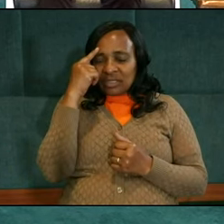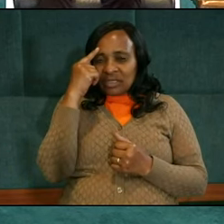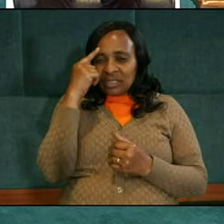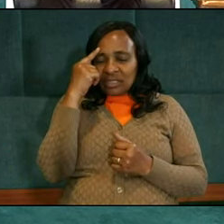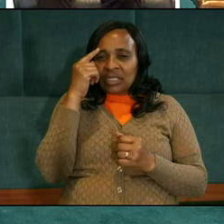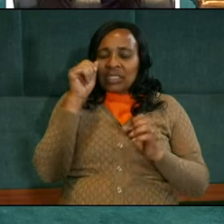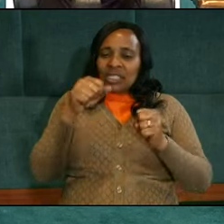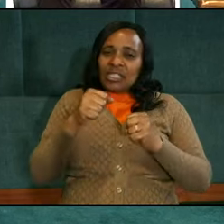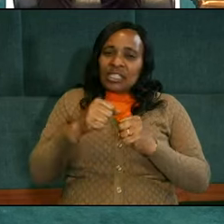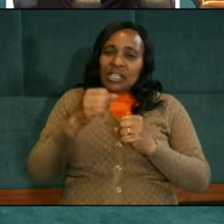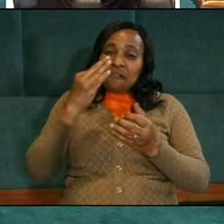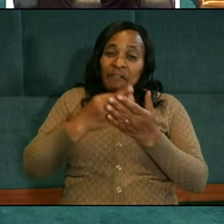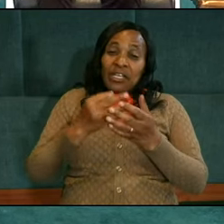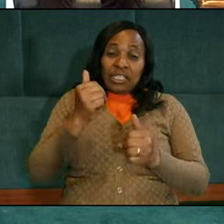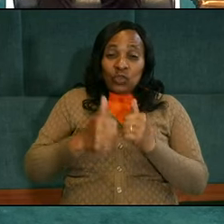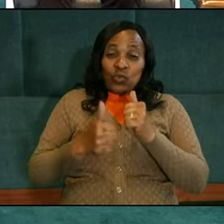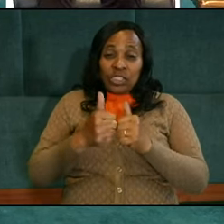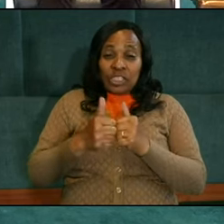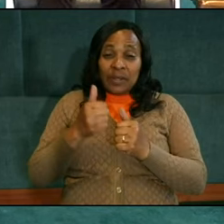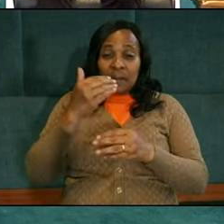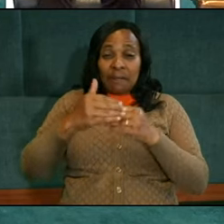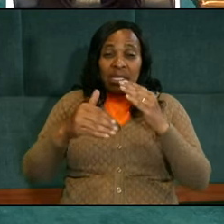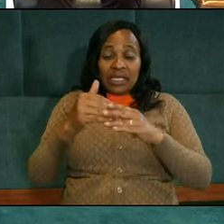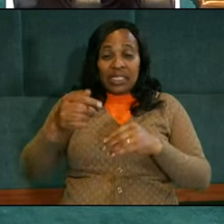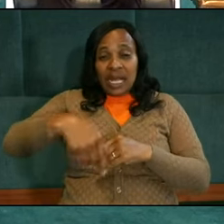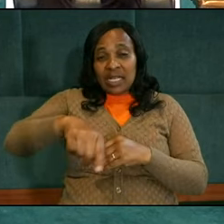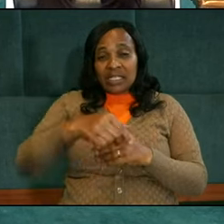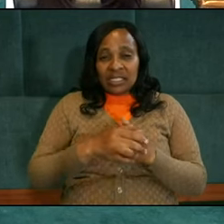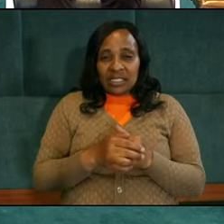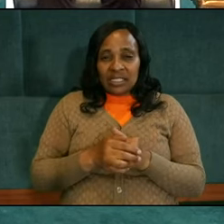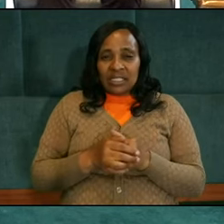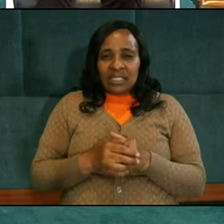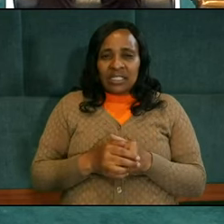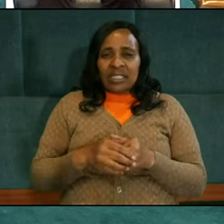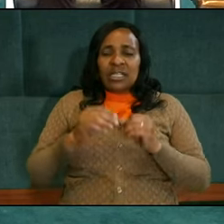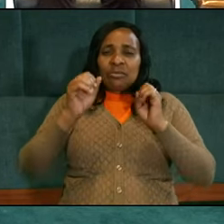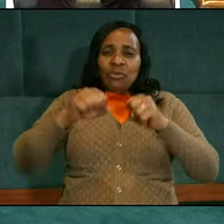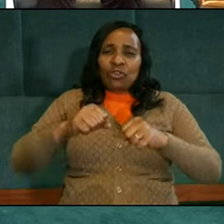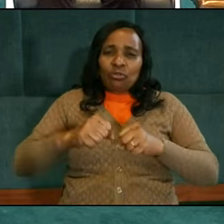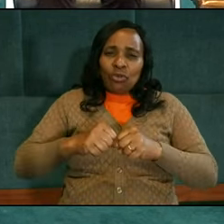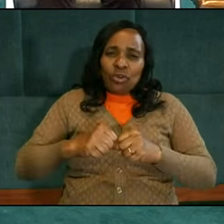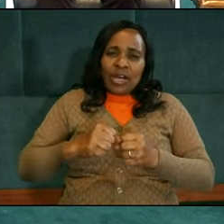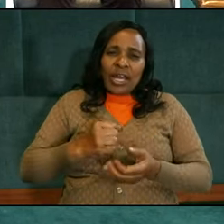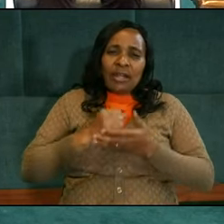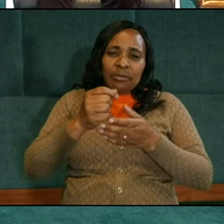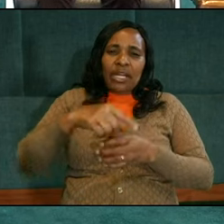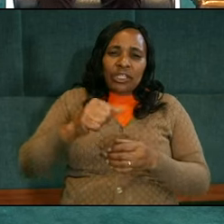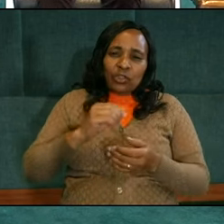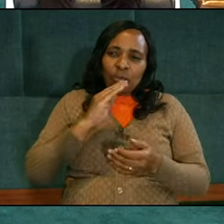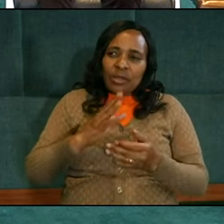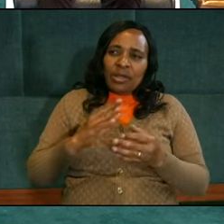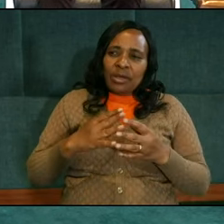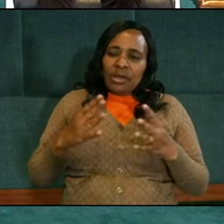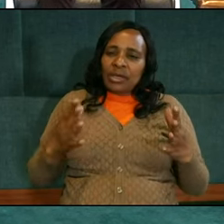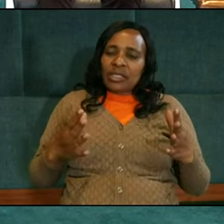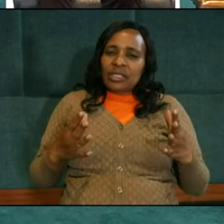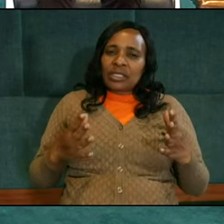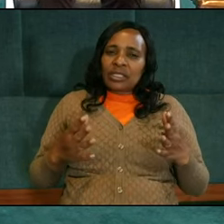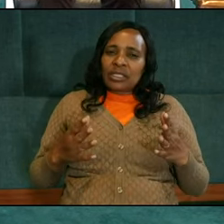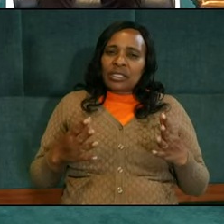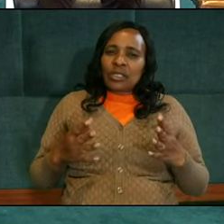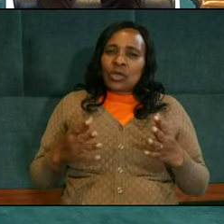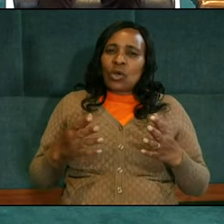build us. Okay. They're to enable us to see the greater good of God. Mm-hmm. And if we're tying